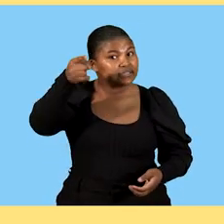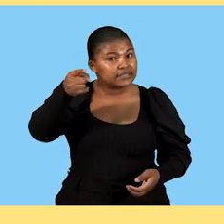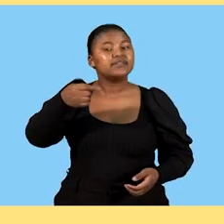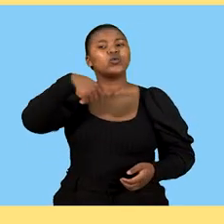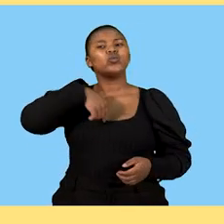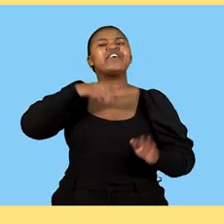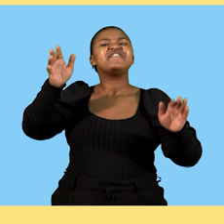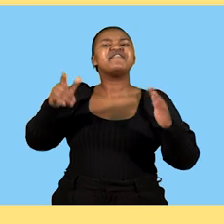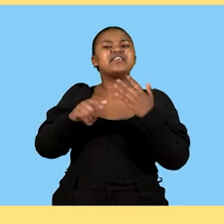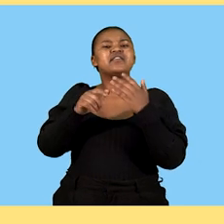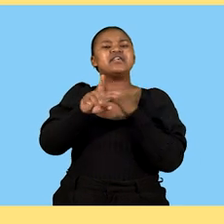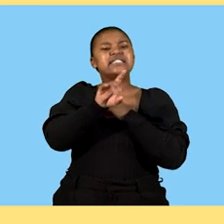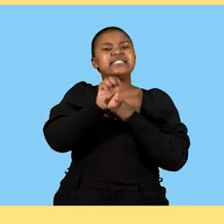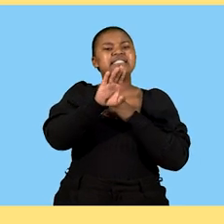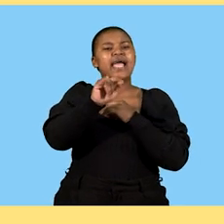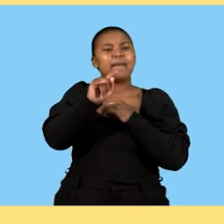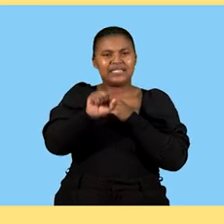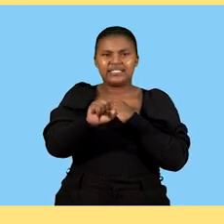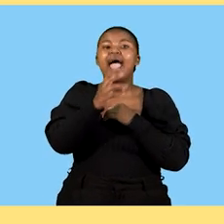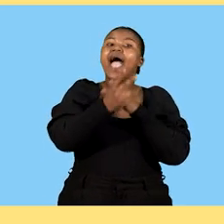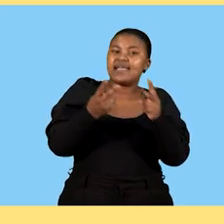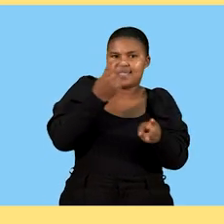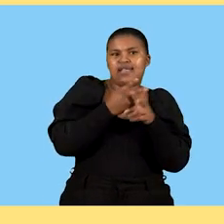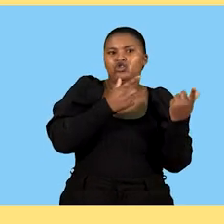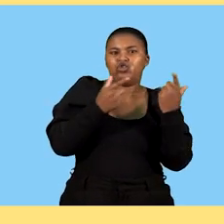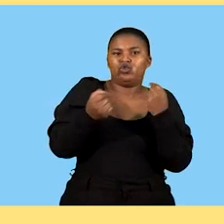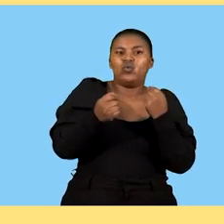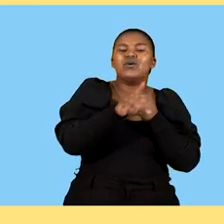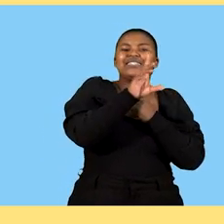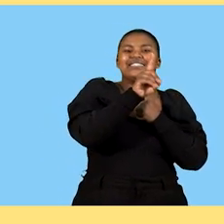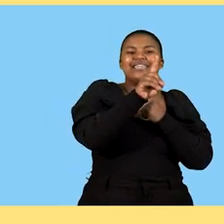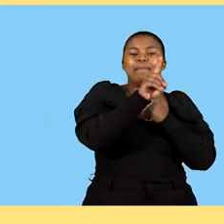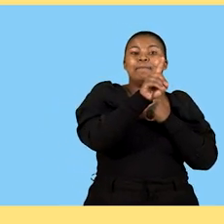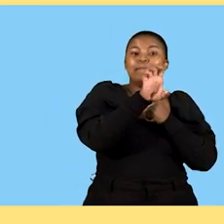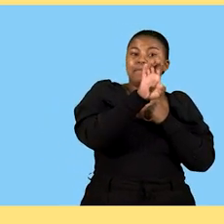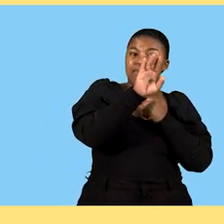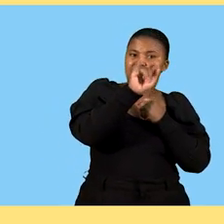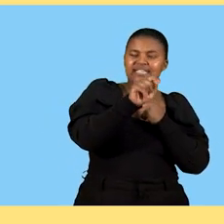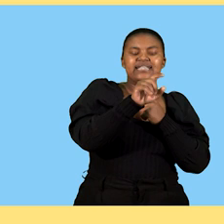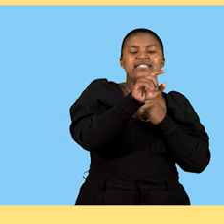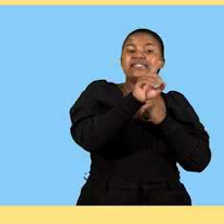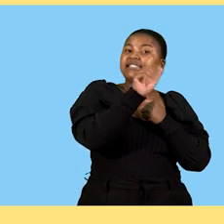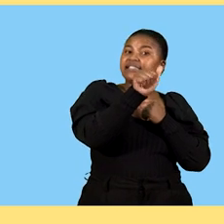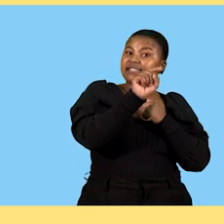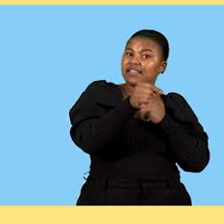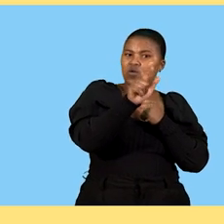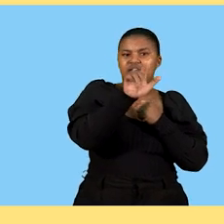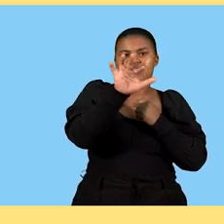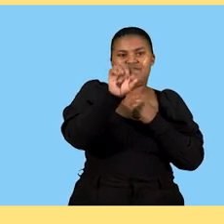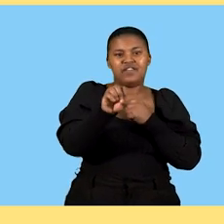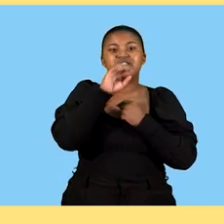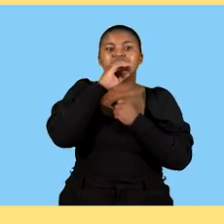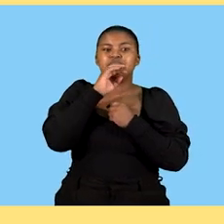11,400. And remember, in my general journal, I debited telephone with 2,280. So I'll come in, then I'll say